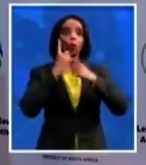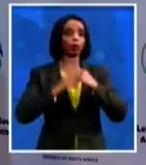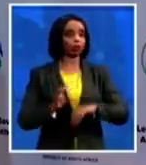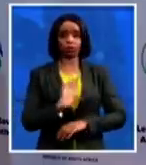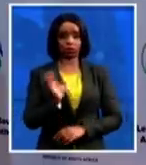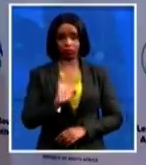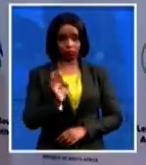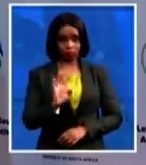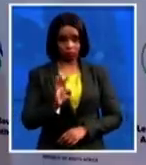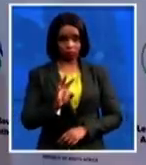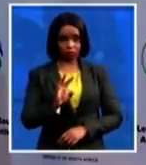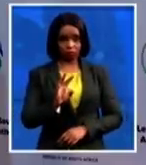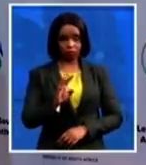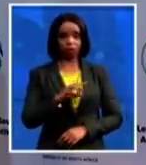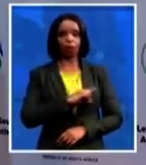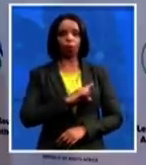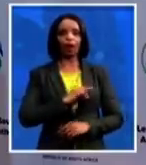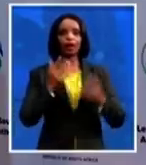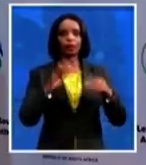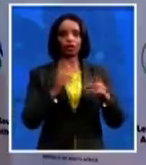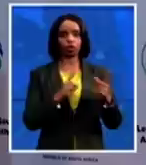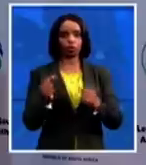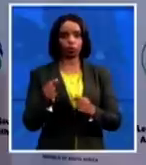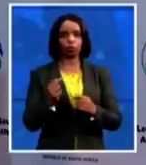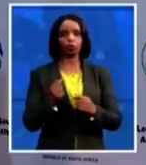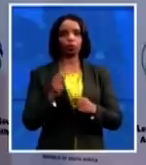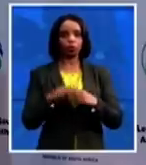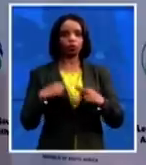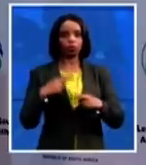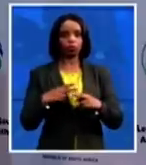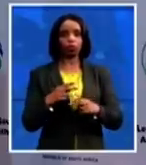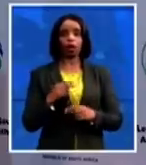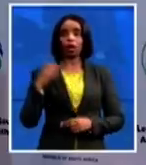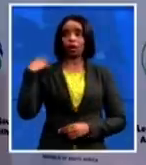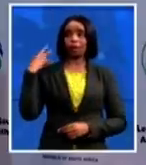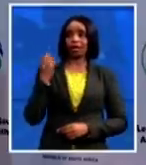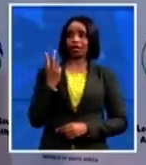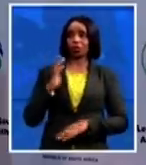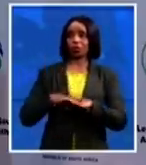Just 2 more. 2, is it fine, Minister? Okay.